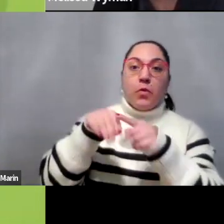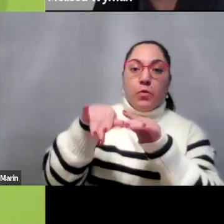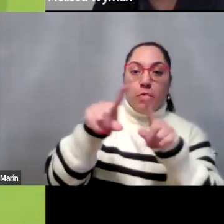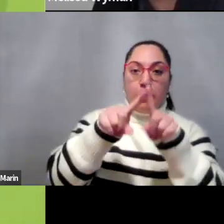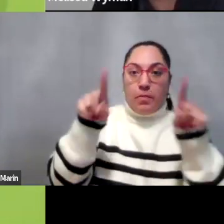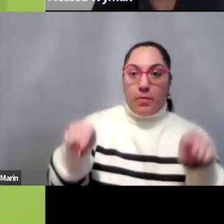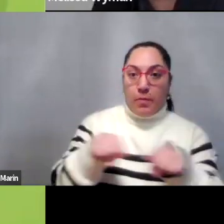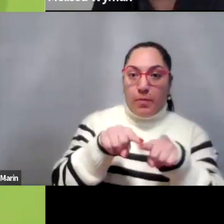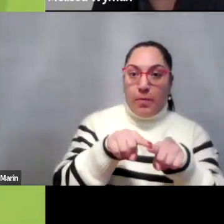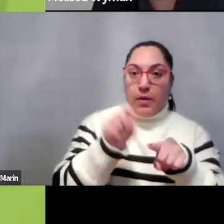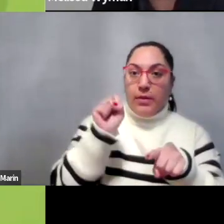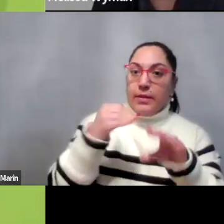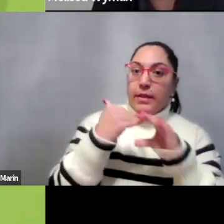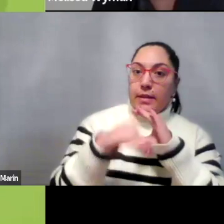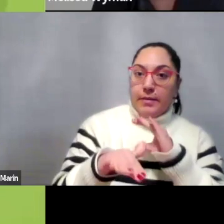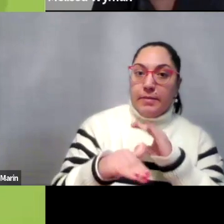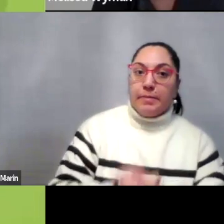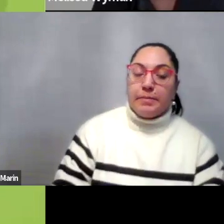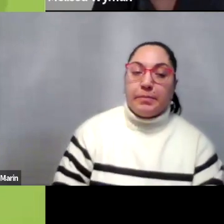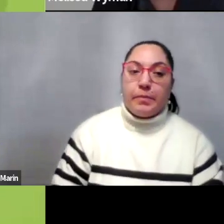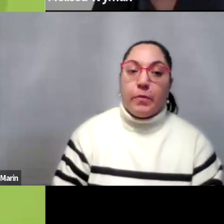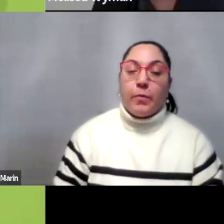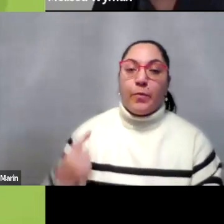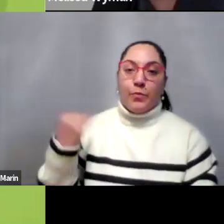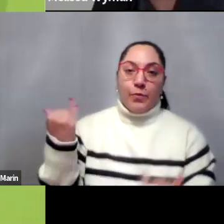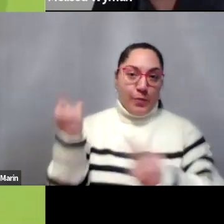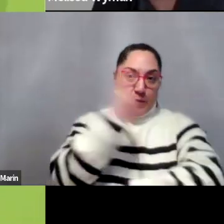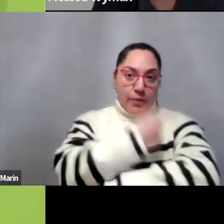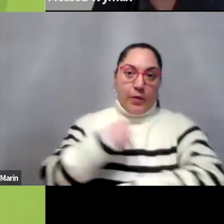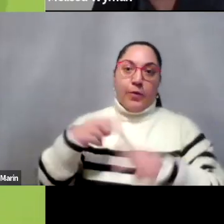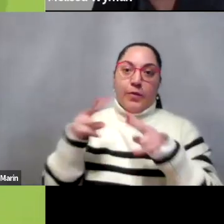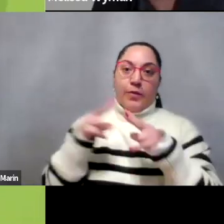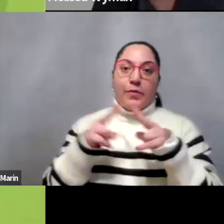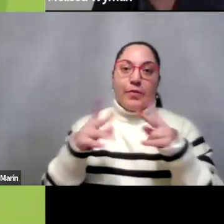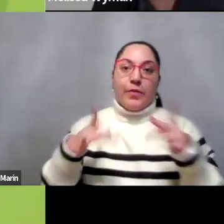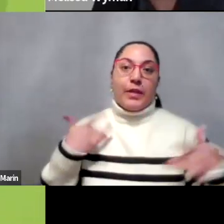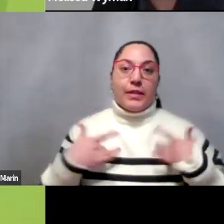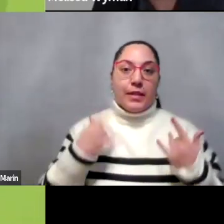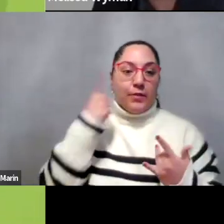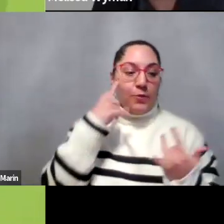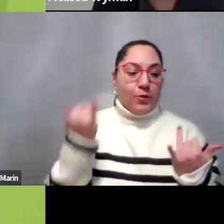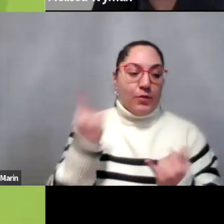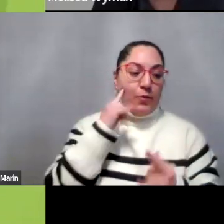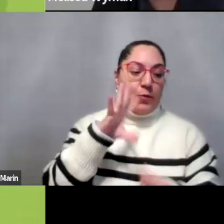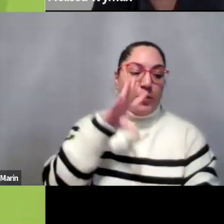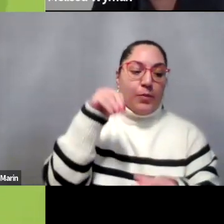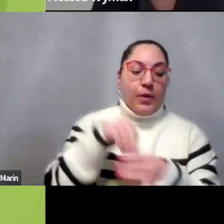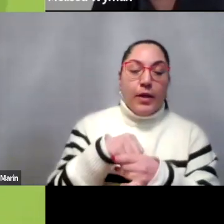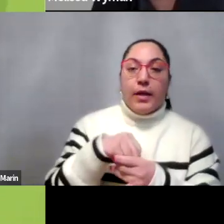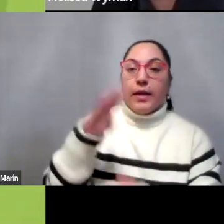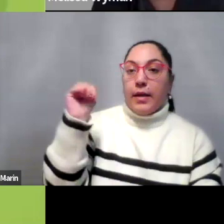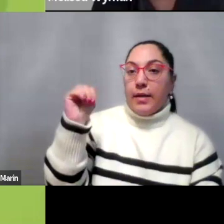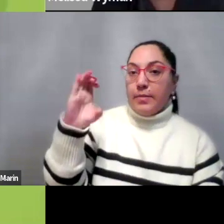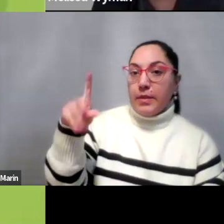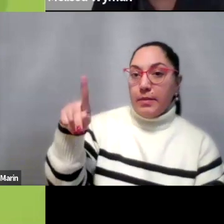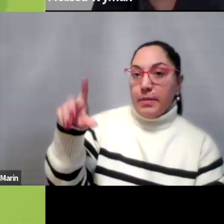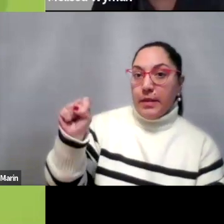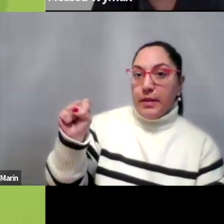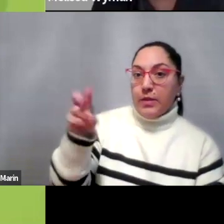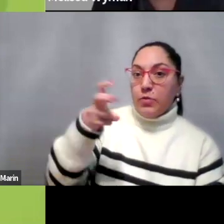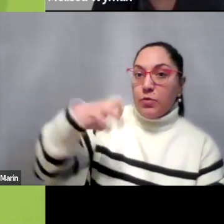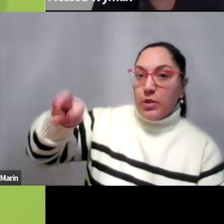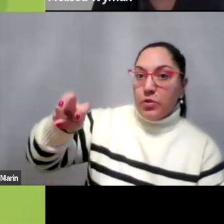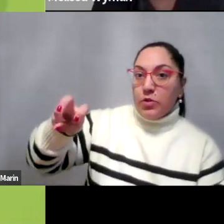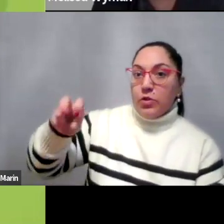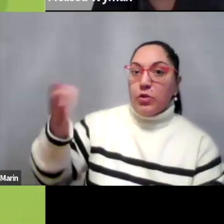below. We are so excited to be collaborating with Montgomery County Public Schools Transition Services Unit